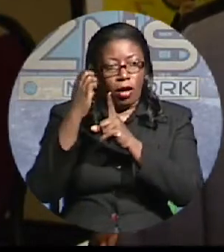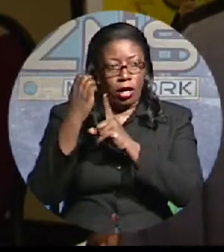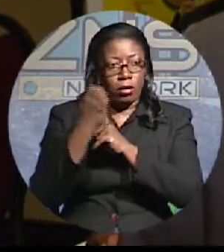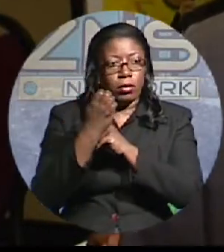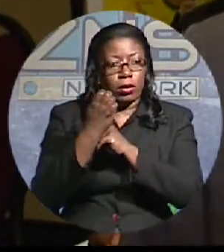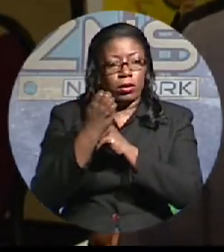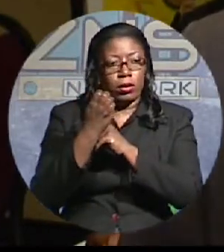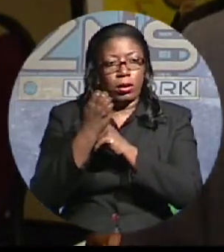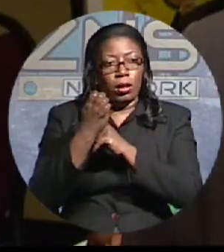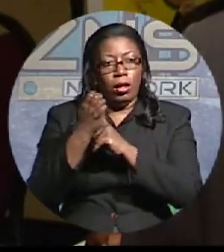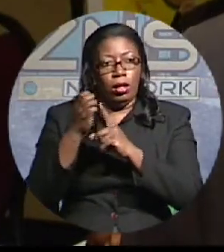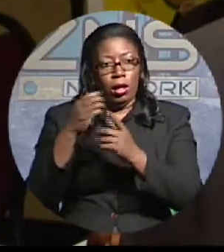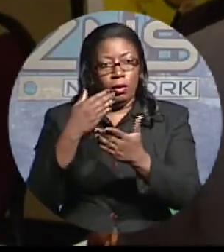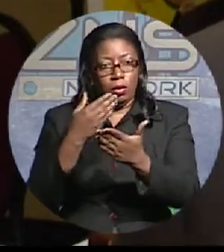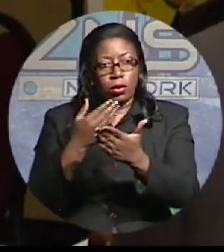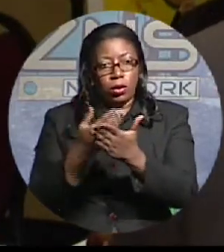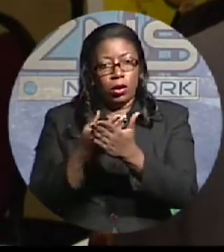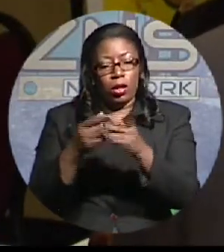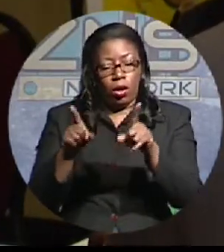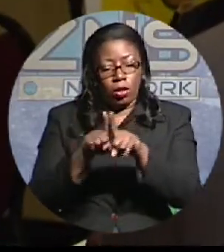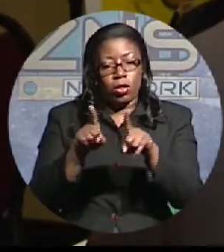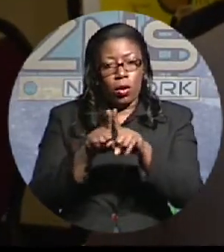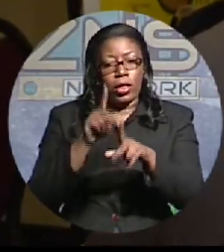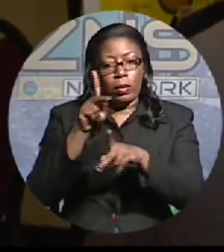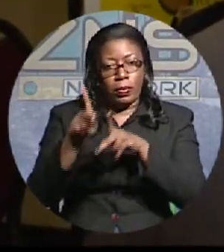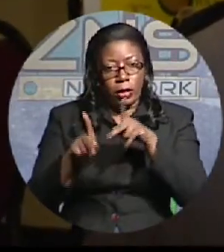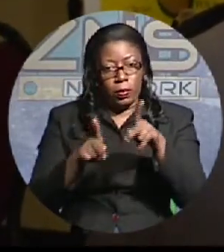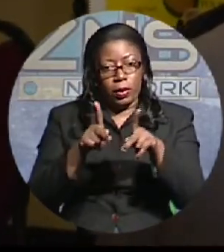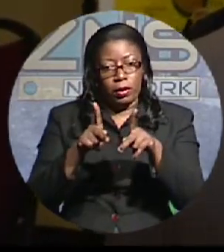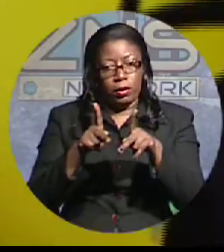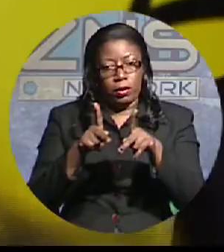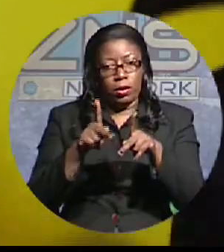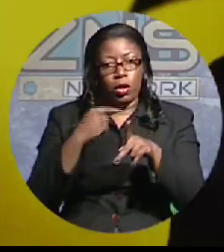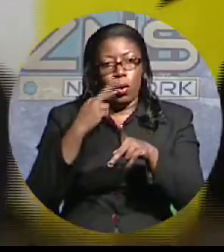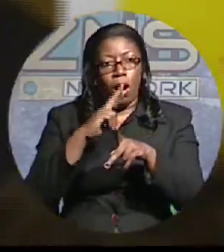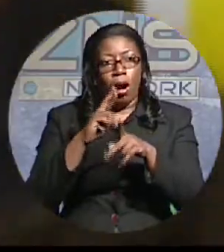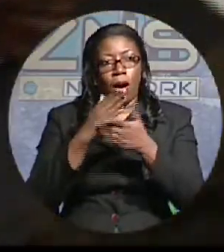in perspective, as well as the people, because the people are part of the environment.